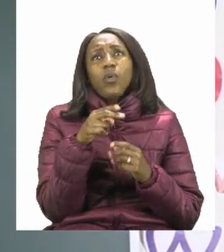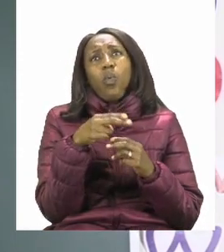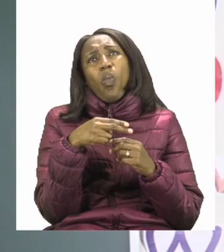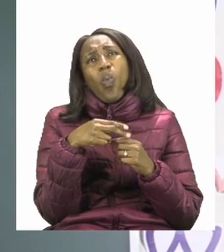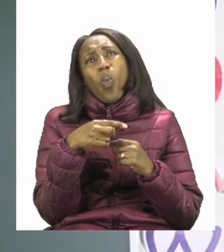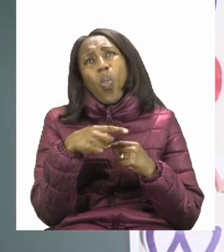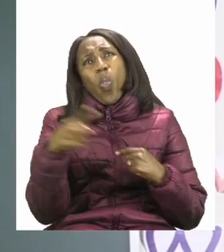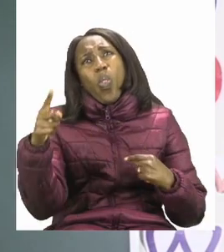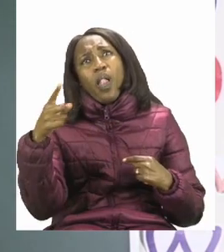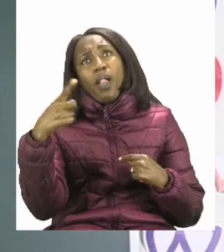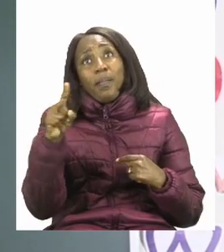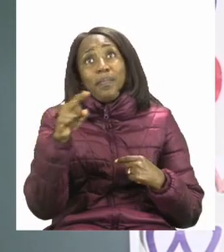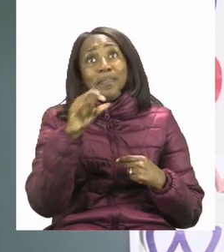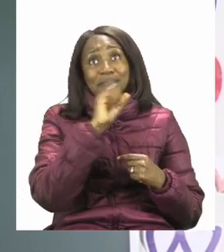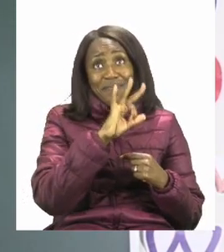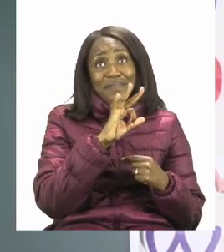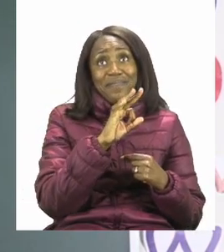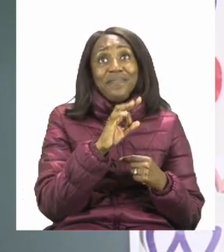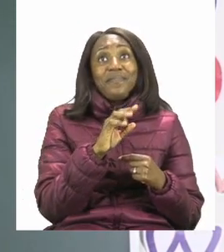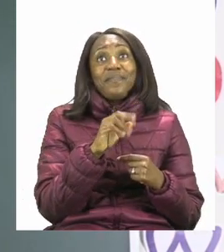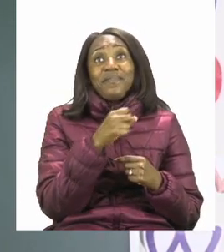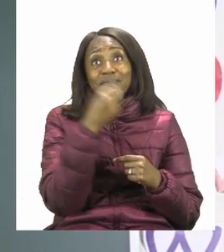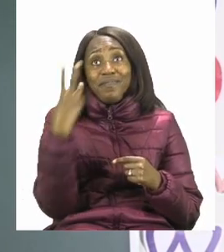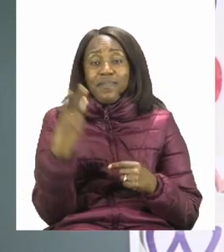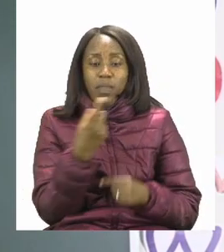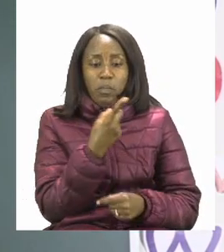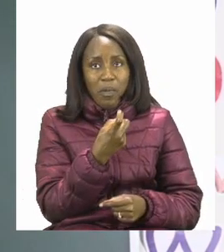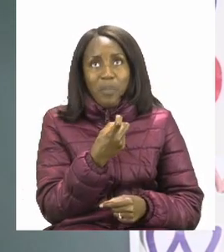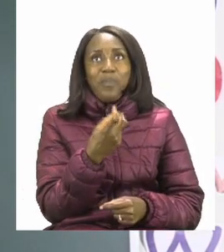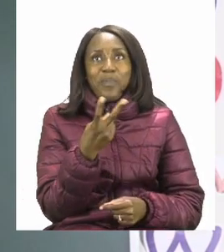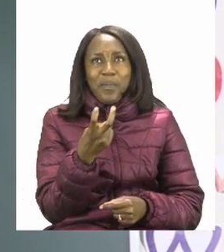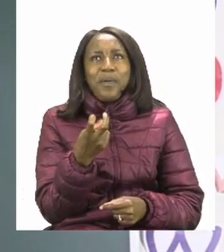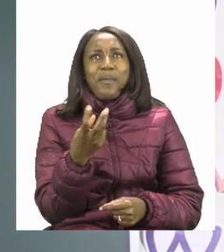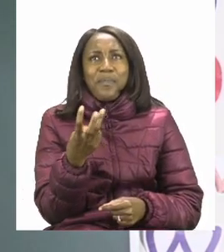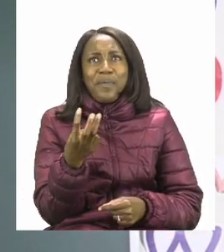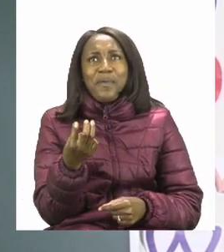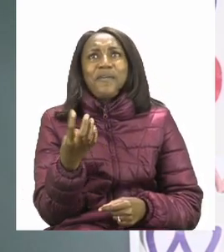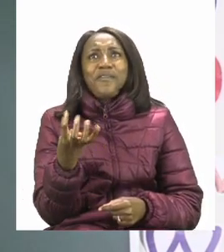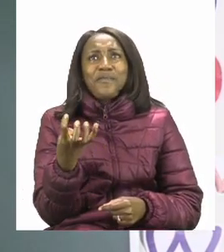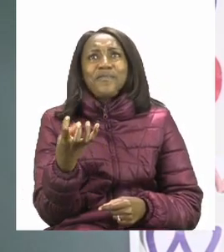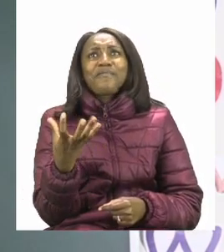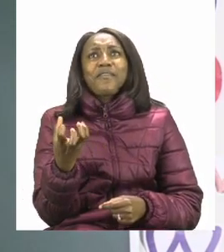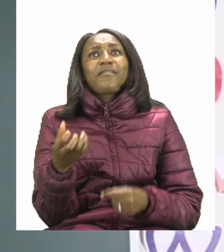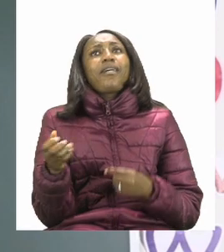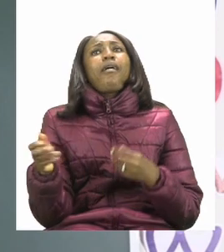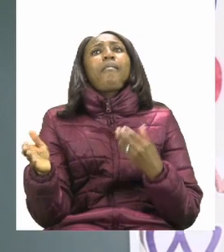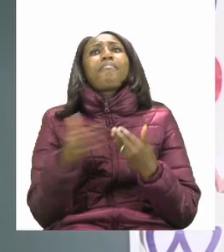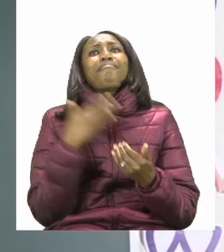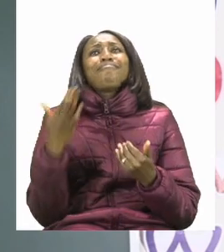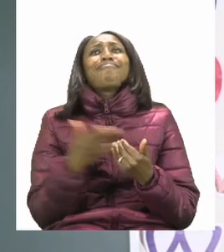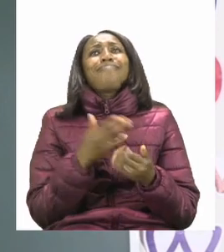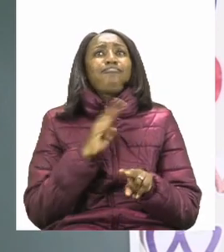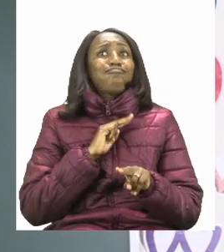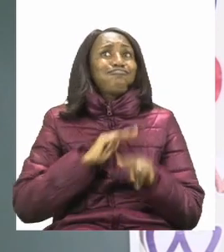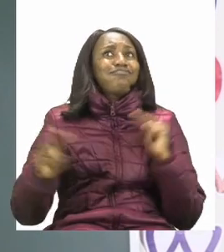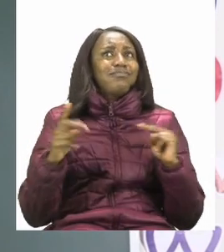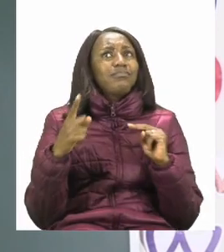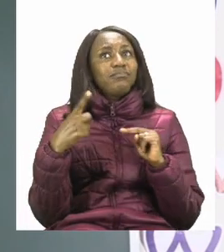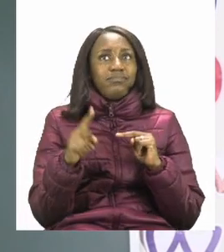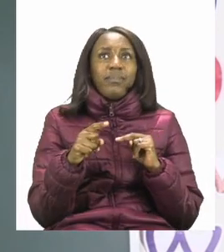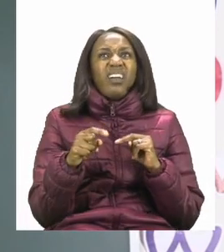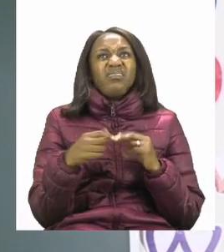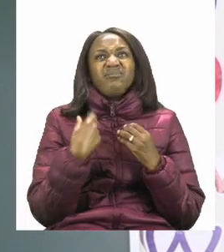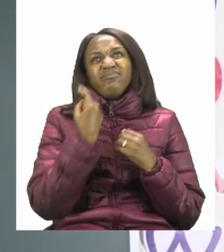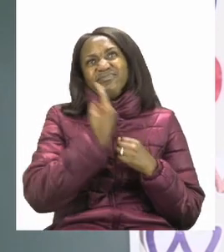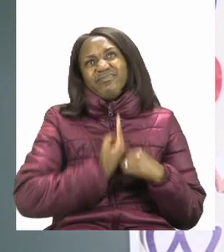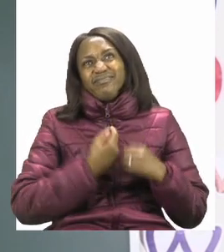use your decade numbers like we did before, I'm sure you will still get the same answer. So take your time. If you're going